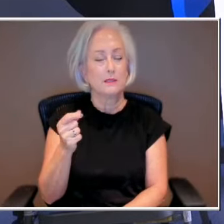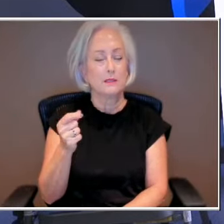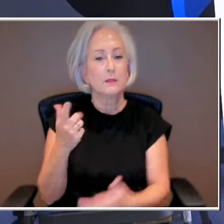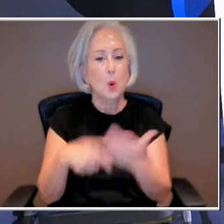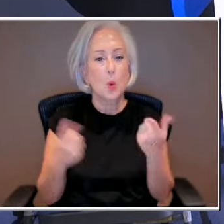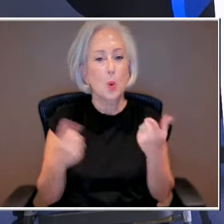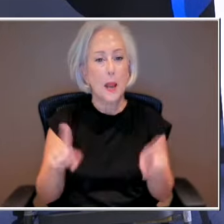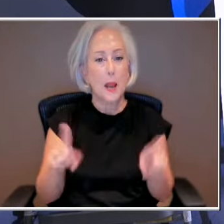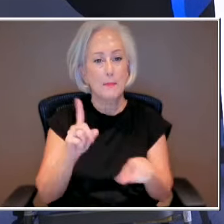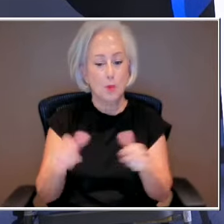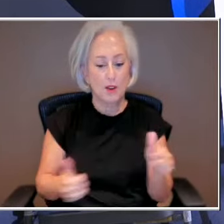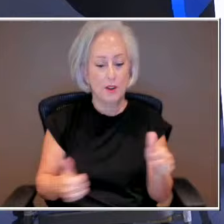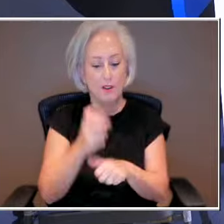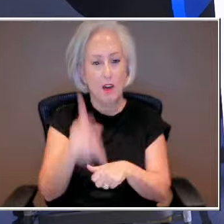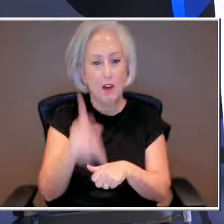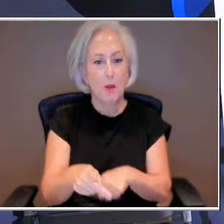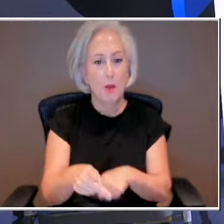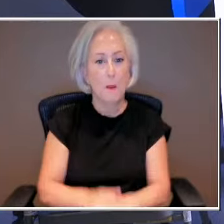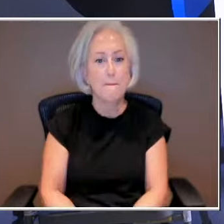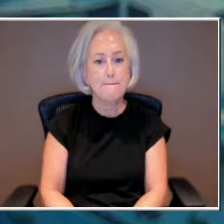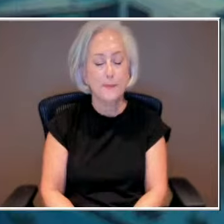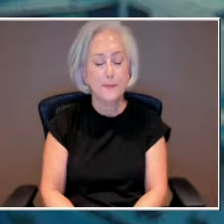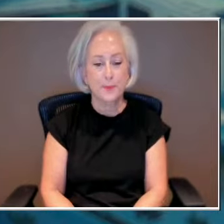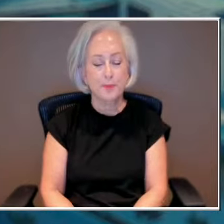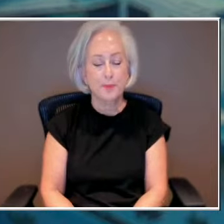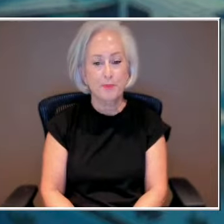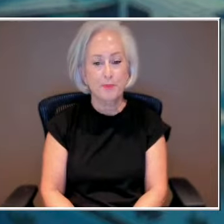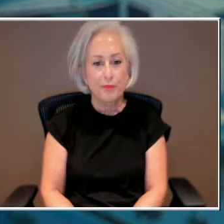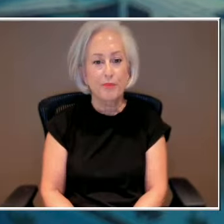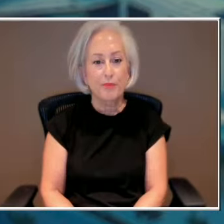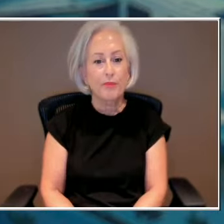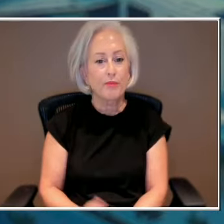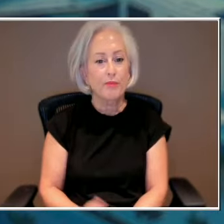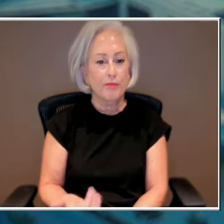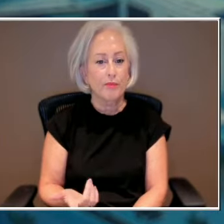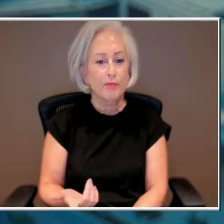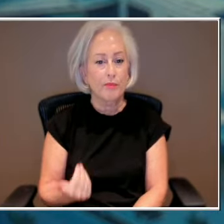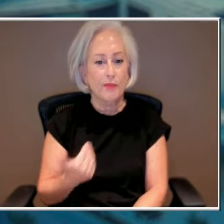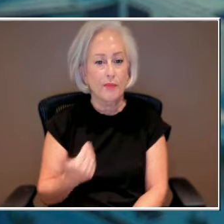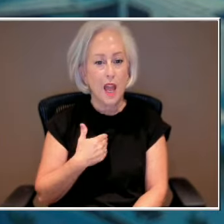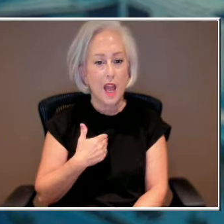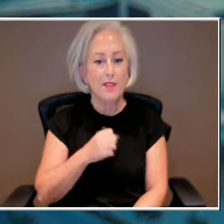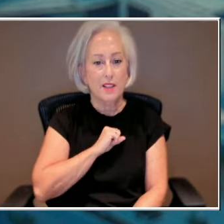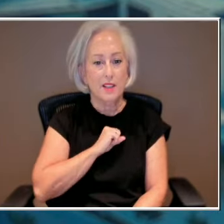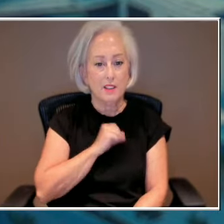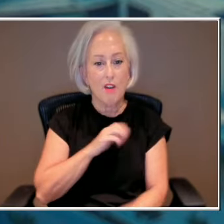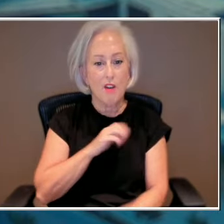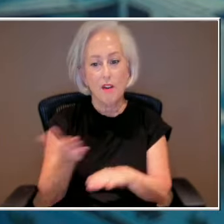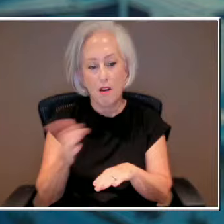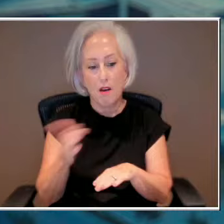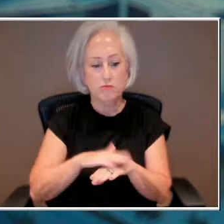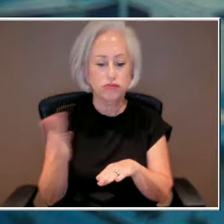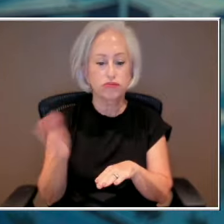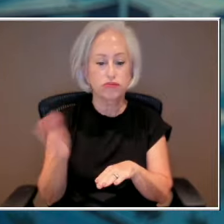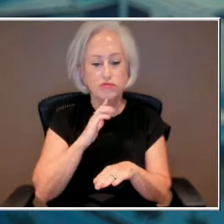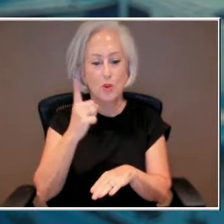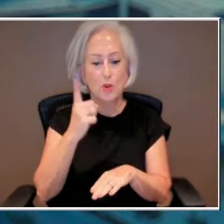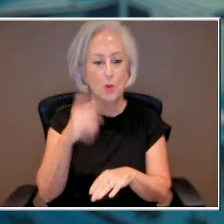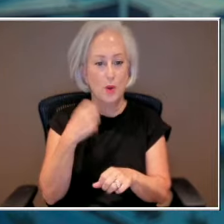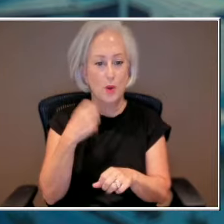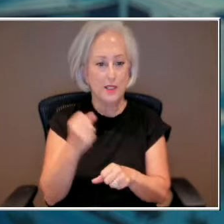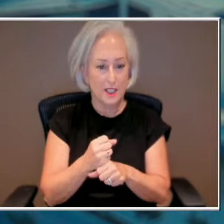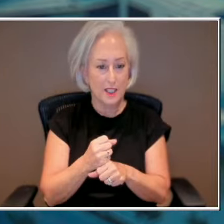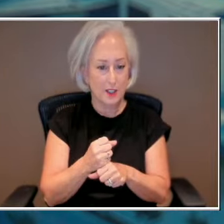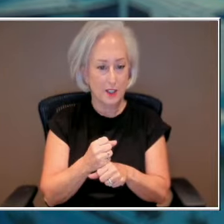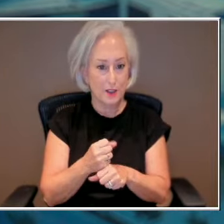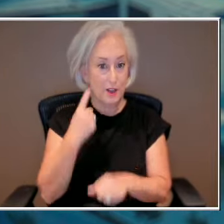having that cough? So yeah, I had the cough, pretty much off and on from the beginning of the year, and for me, and being a